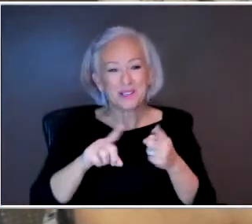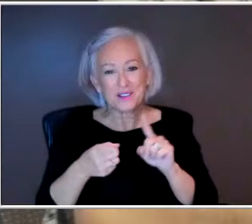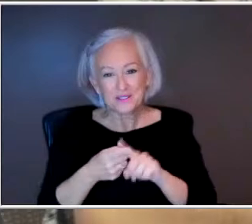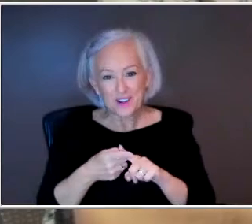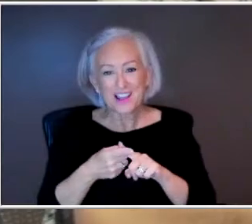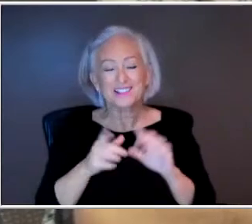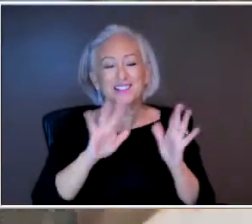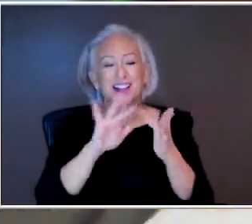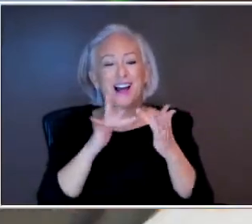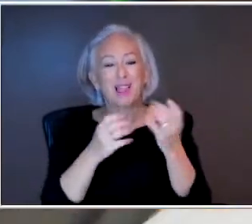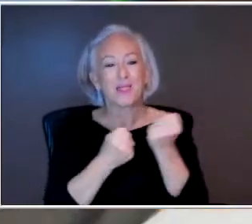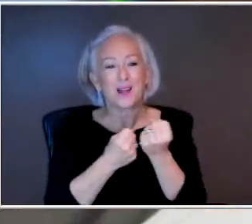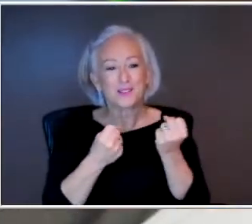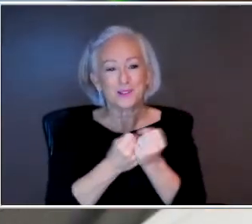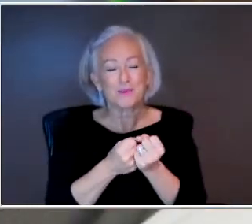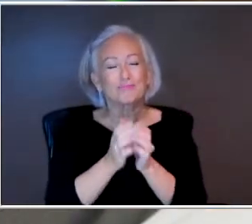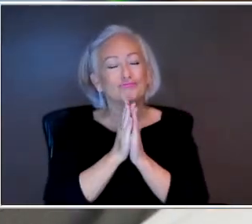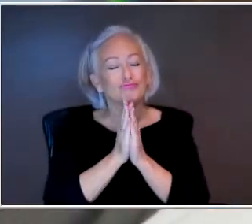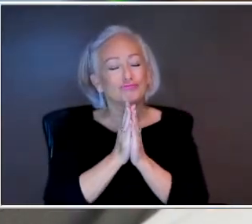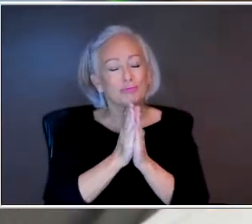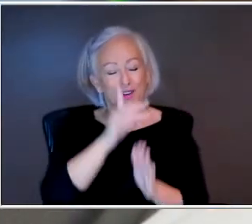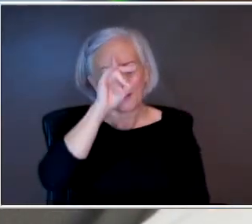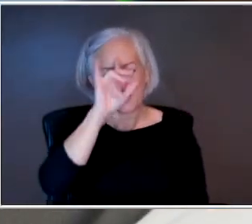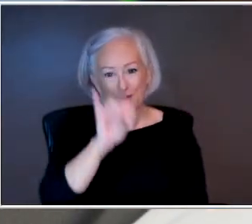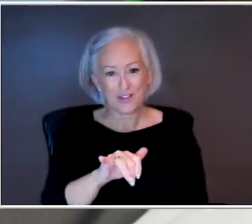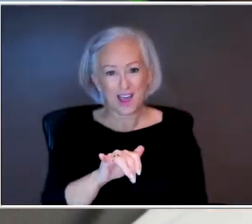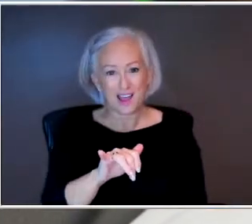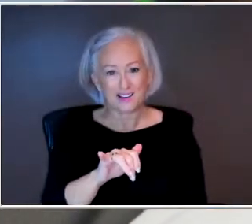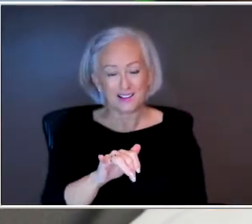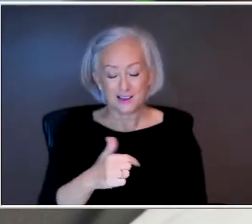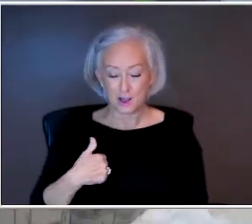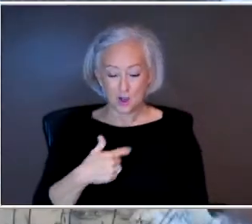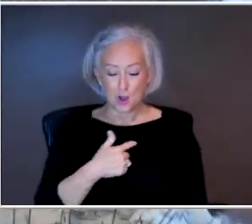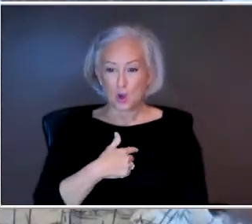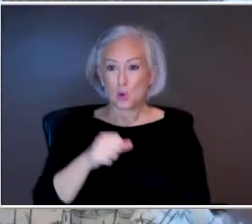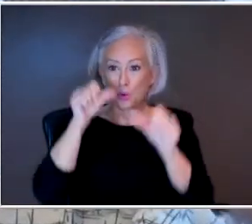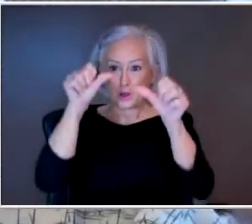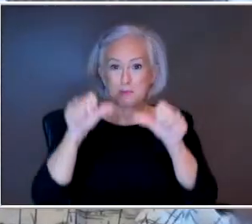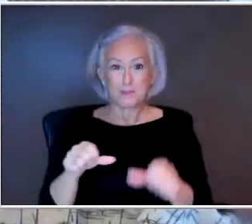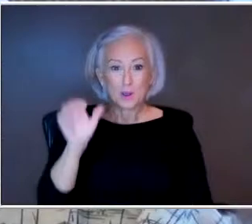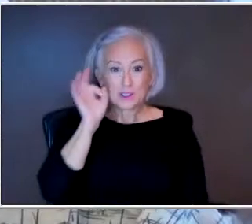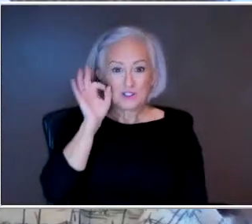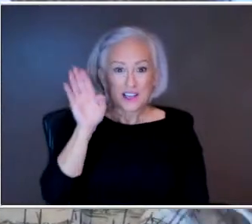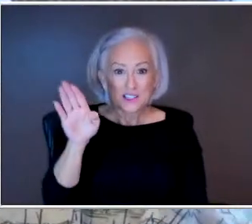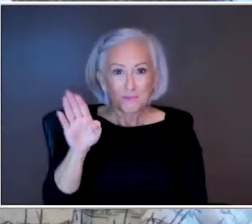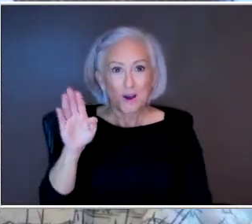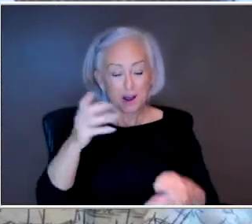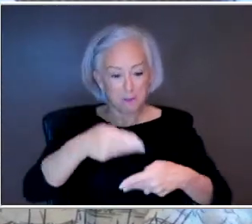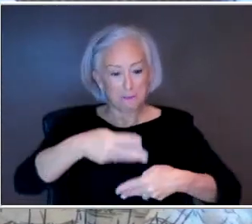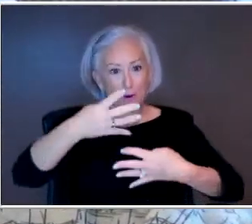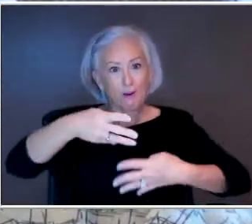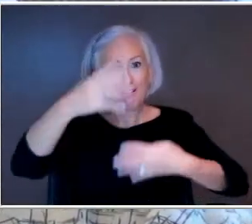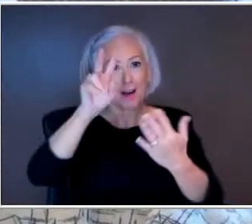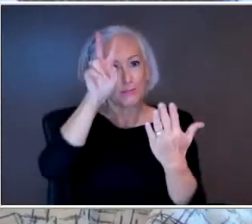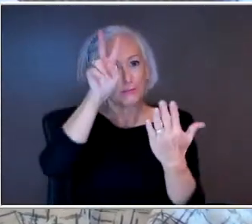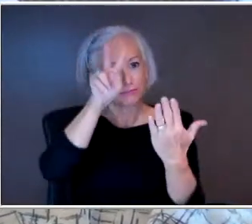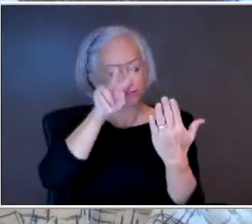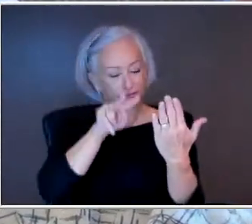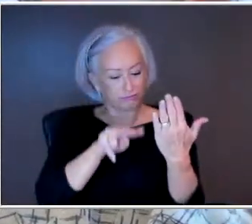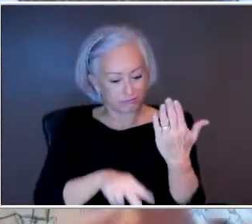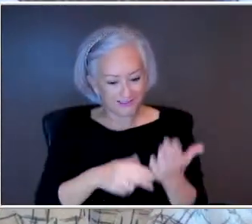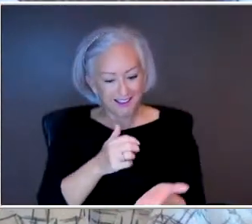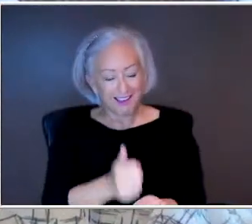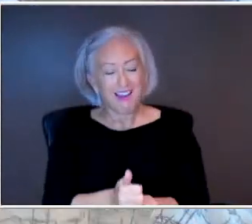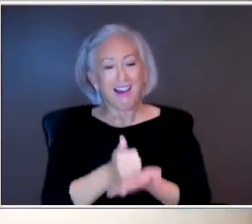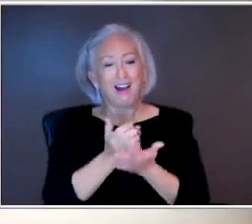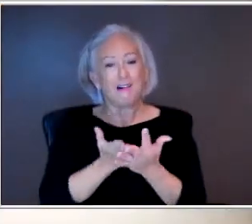for. All of those messages, when we posted them on Facebook, that was what helped him really go through his treatment and go